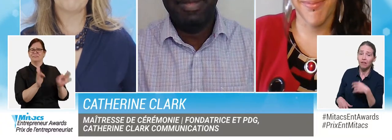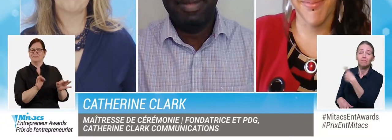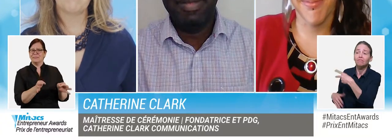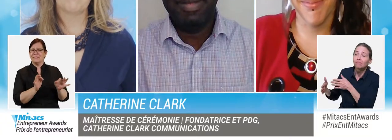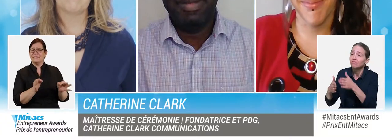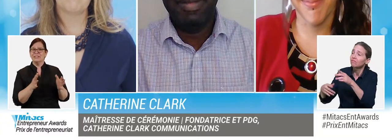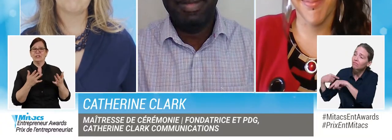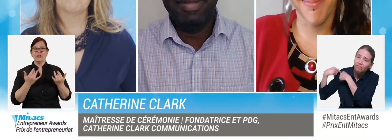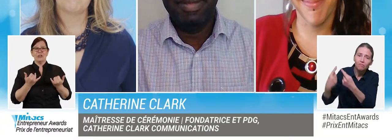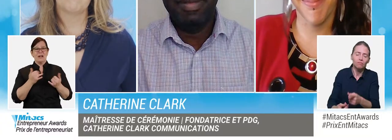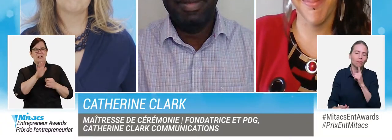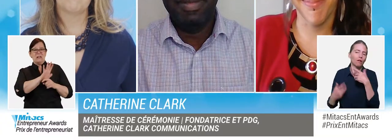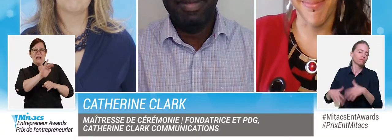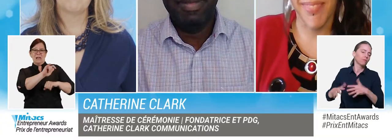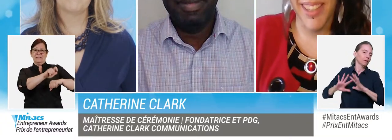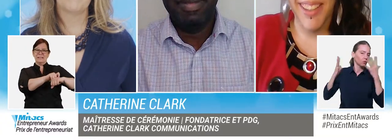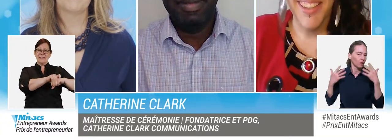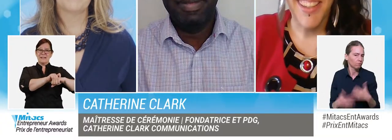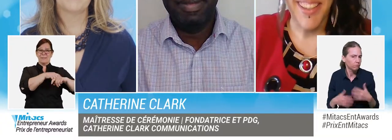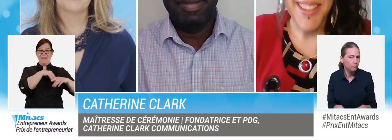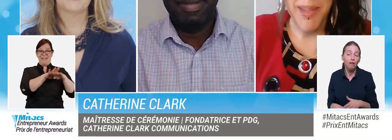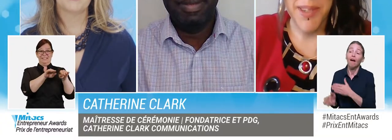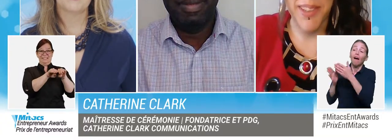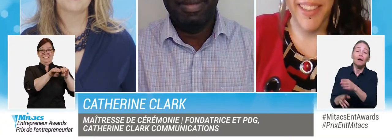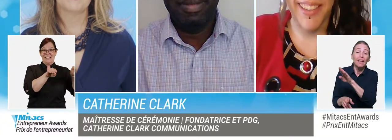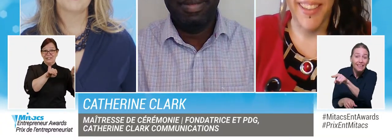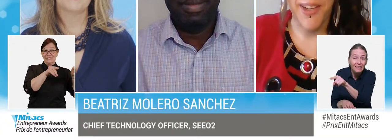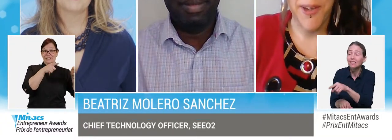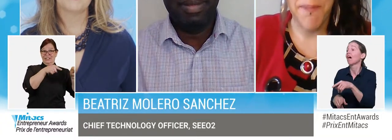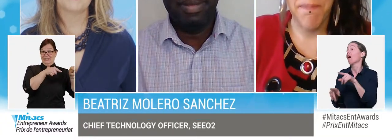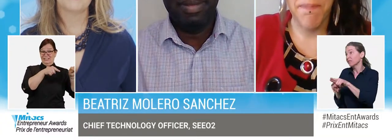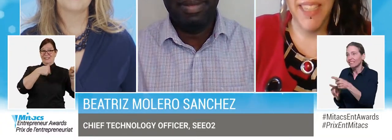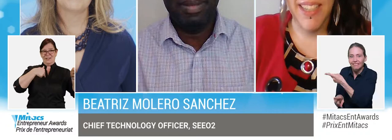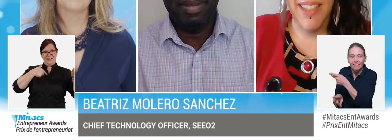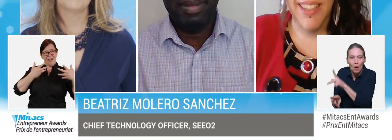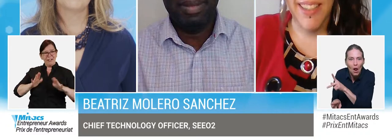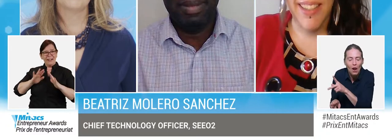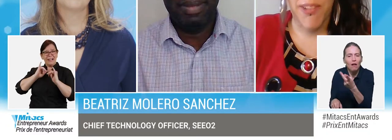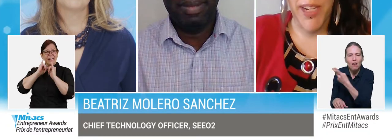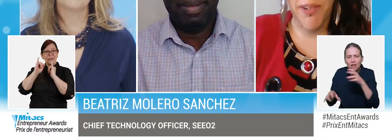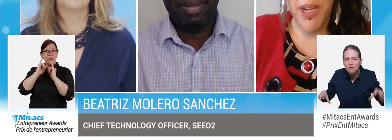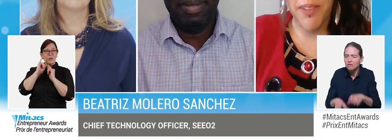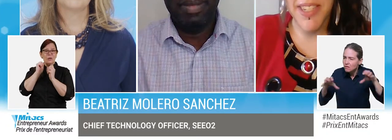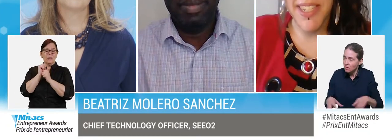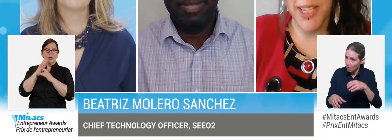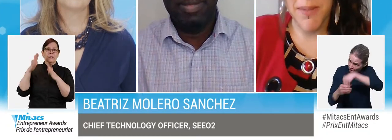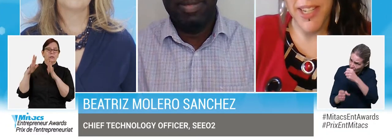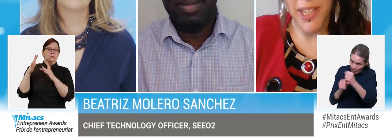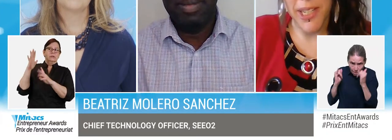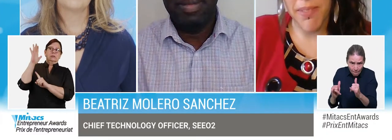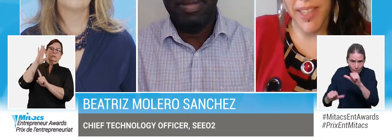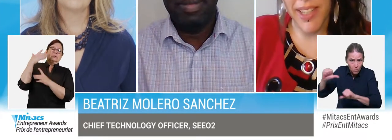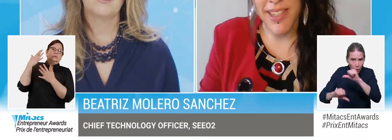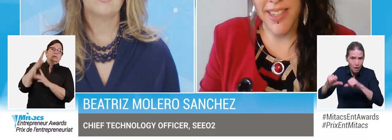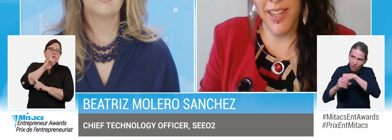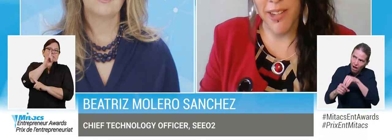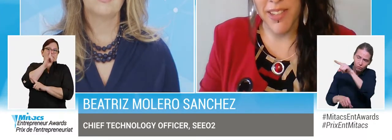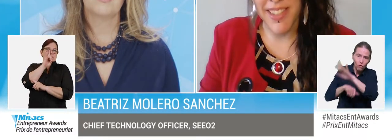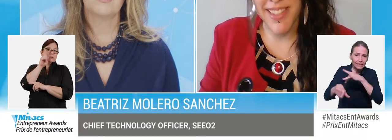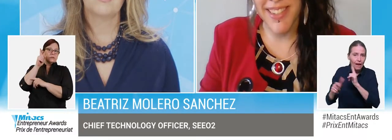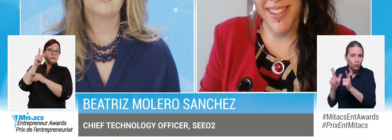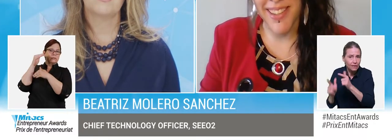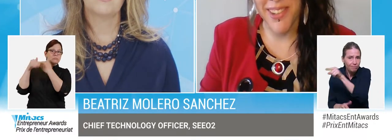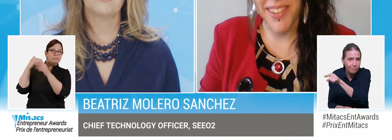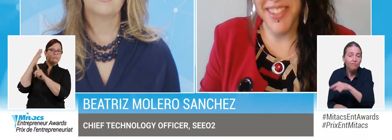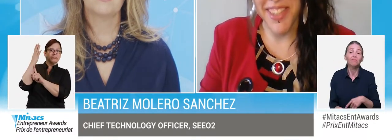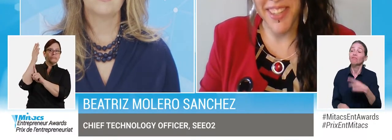environmental? Mm-hmm. Yes, absolutely. Right around the same time that I